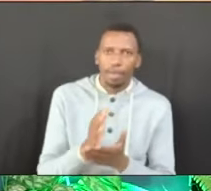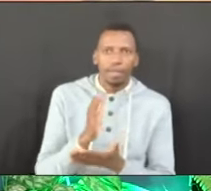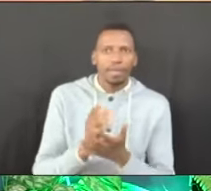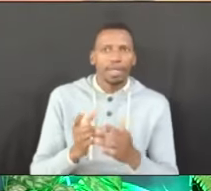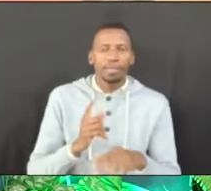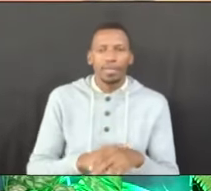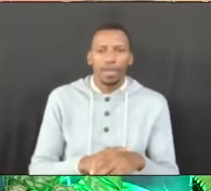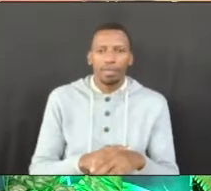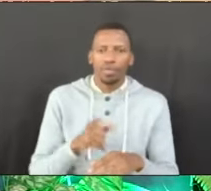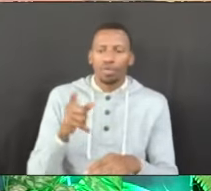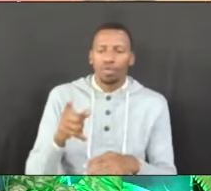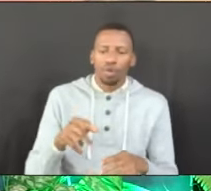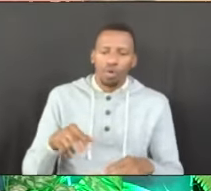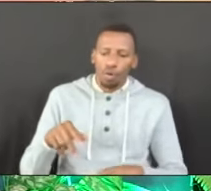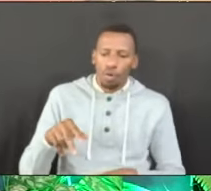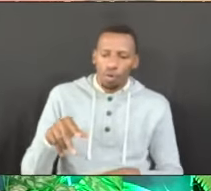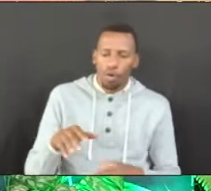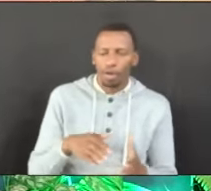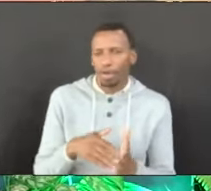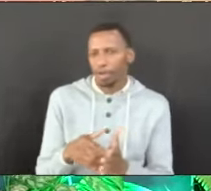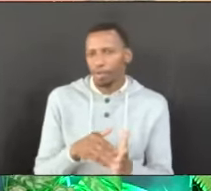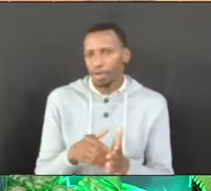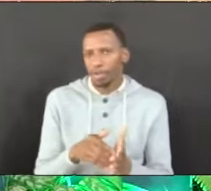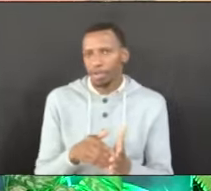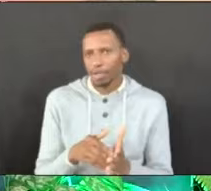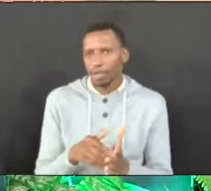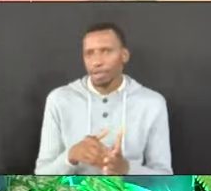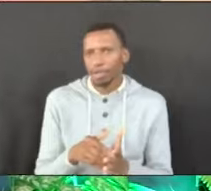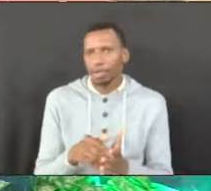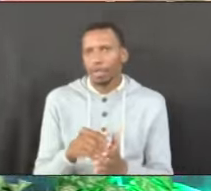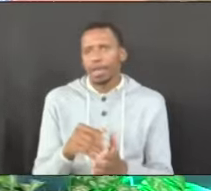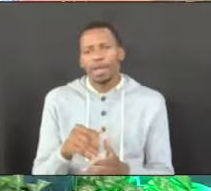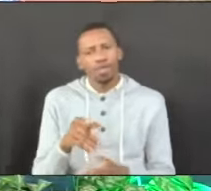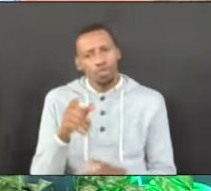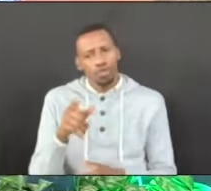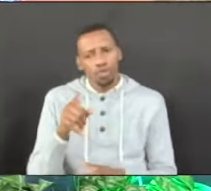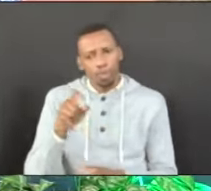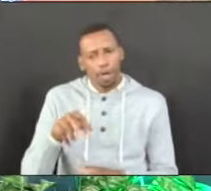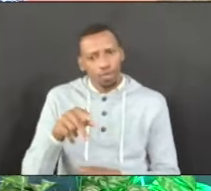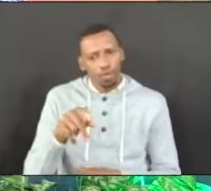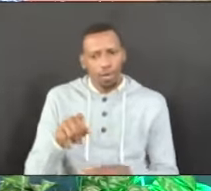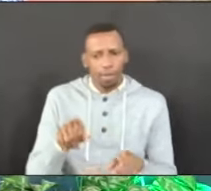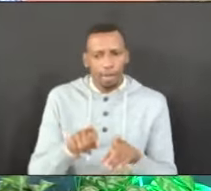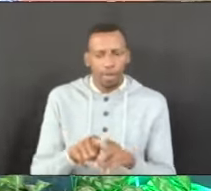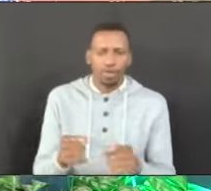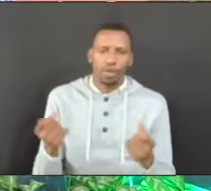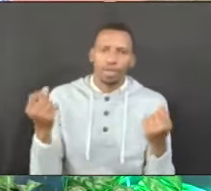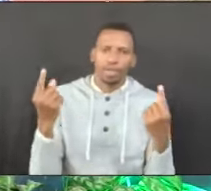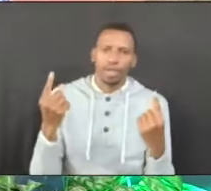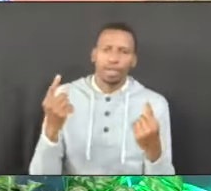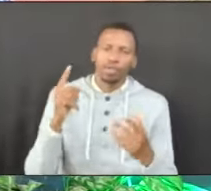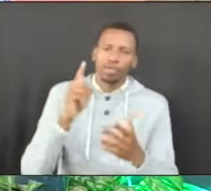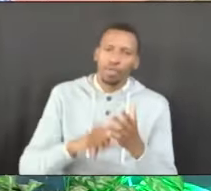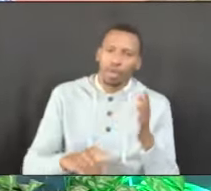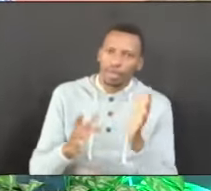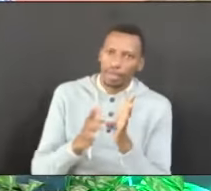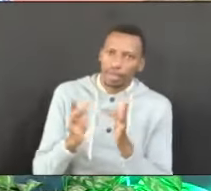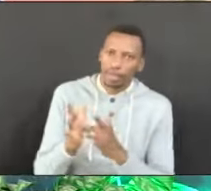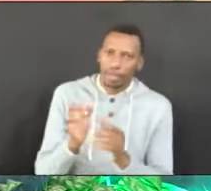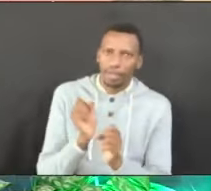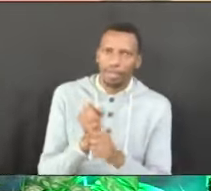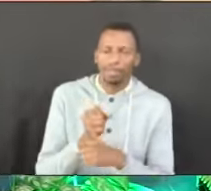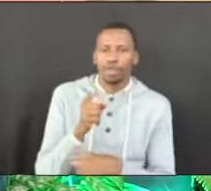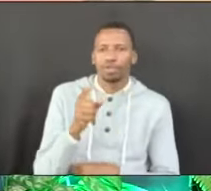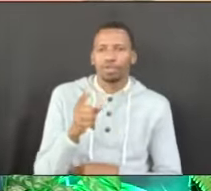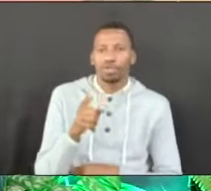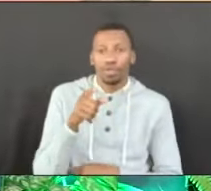umenyeshewa. Start walking like someone who understands what Jesus has caused you to become. You are a